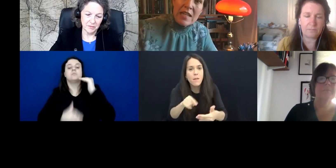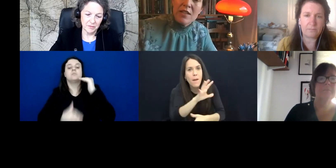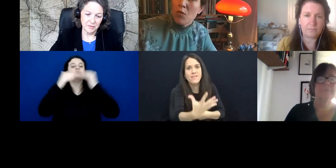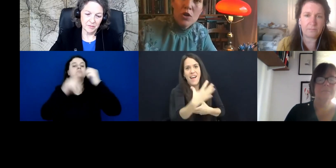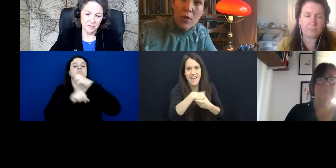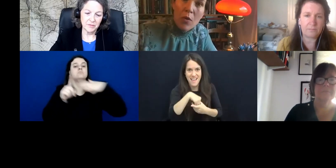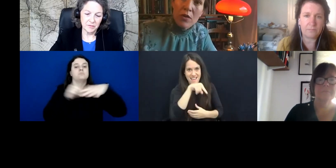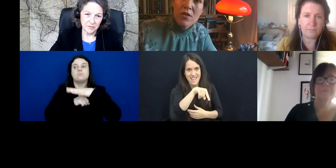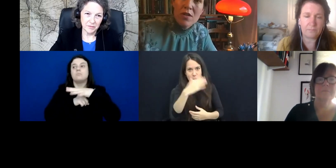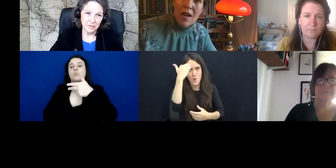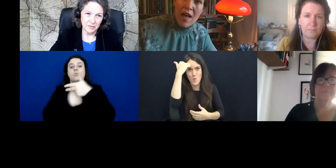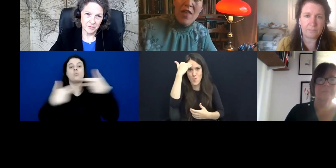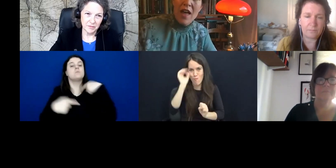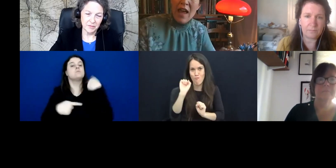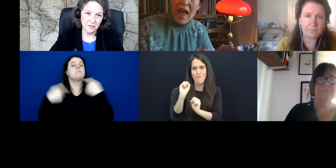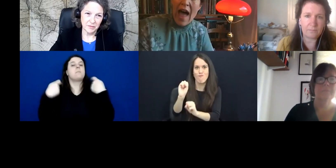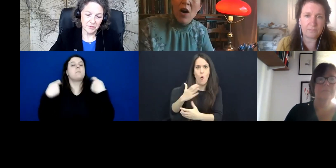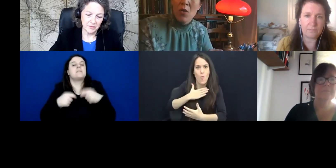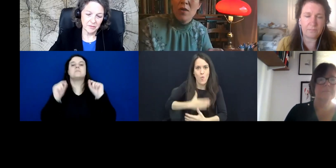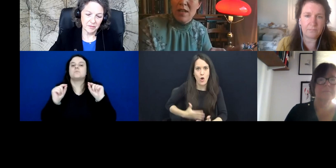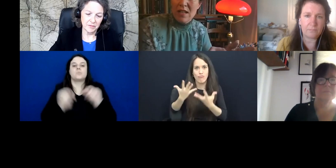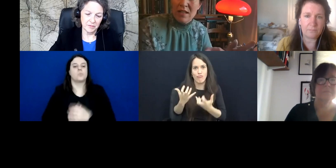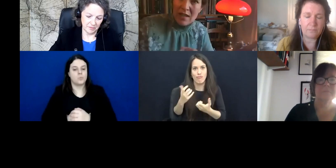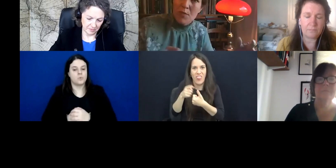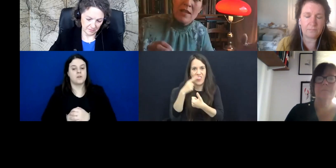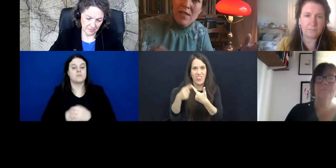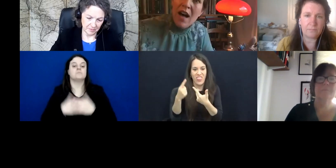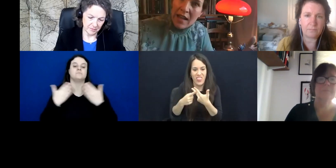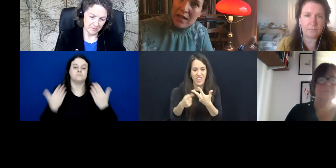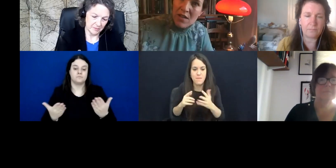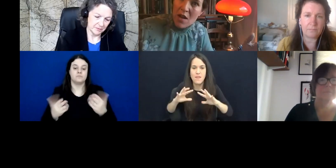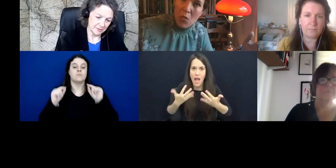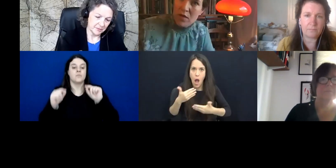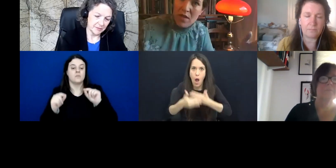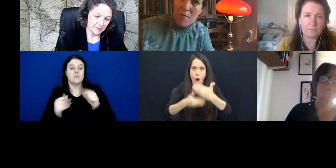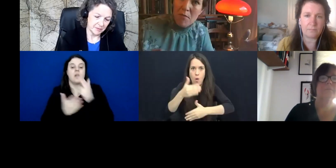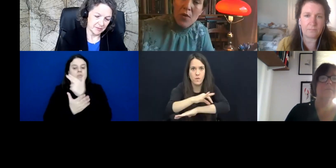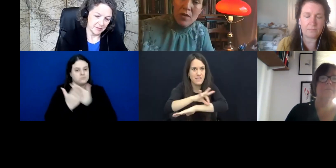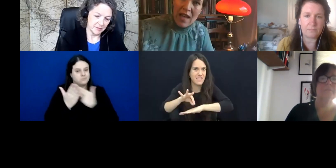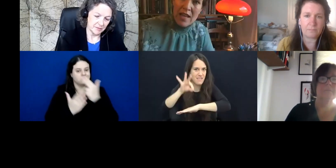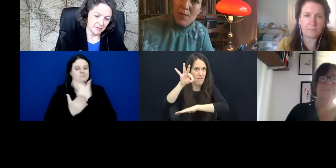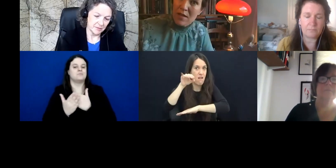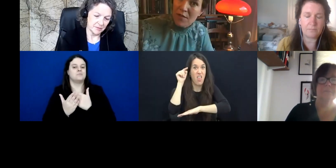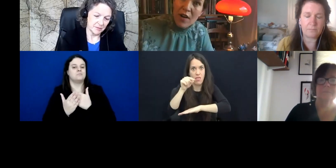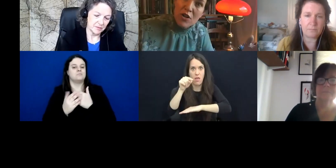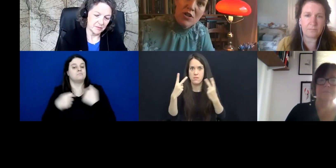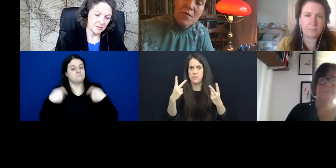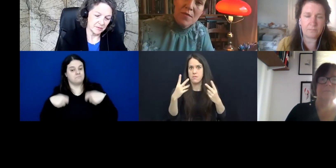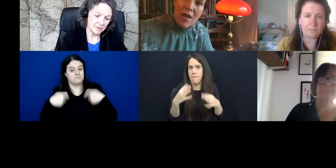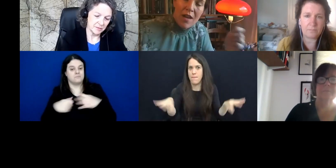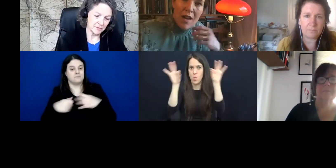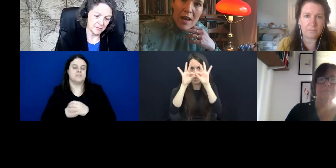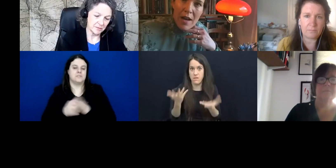do we need? What do we want? And then how does it need to be designed? What are the important aspects of